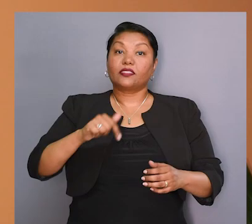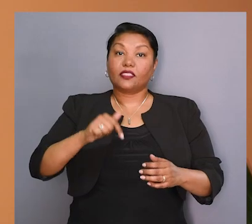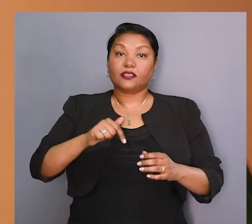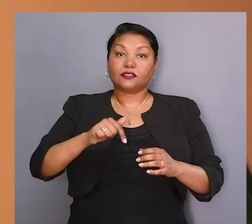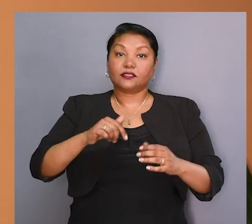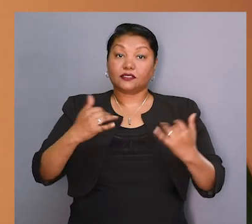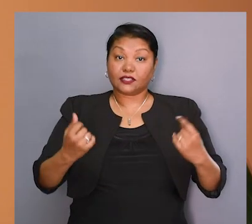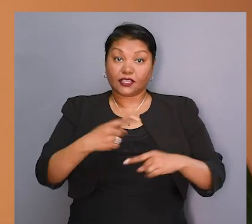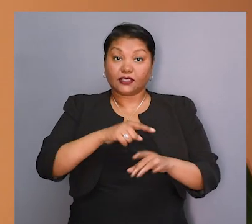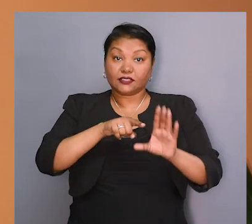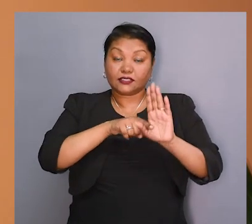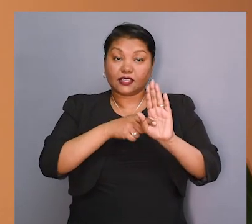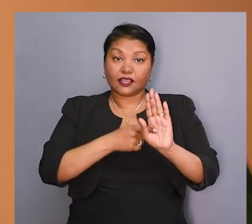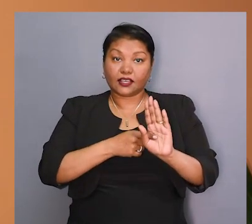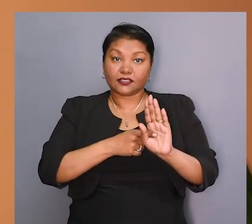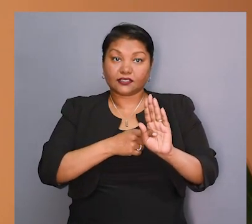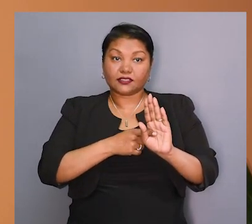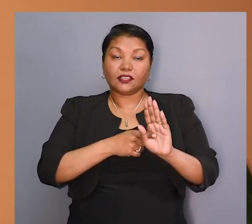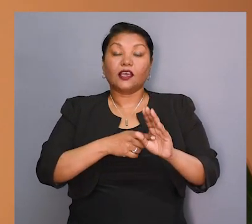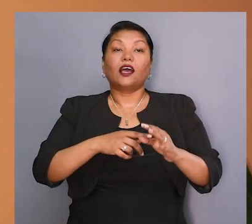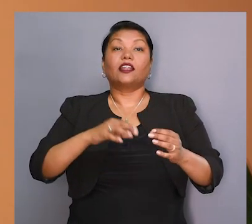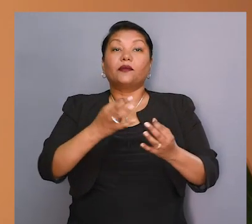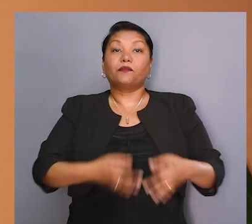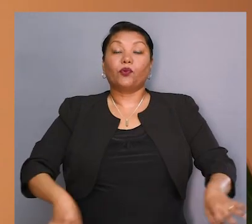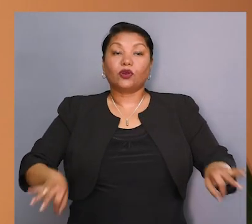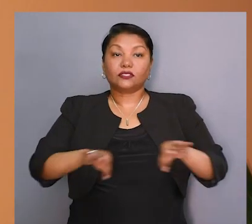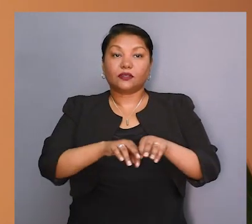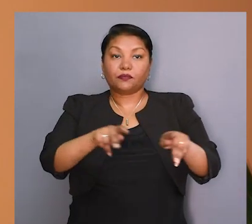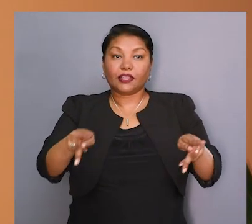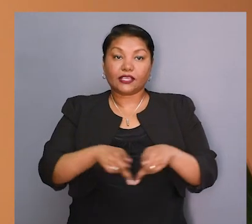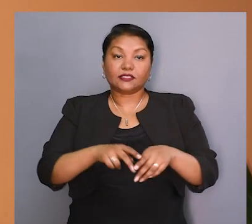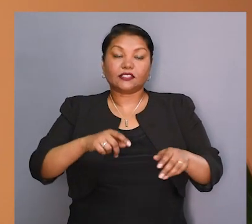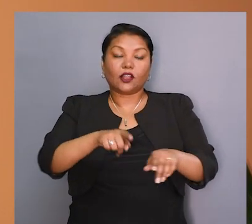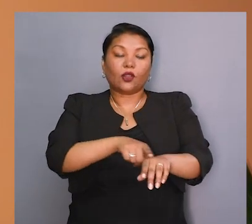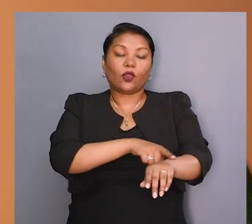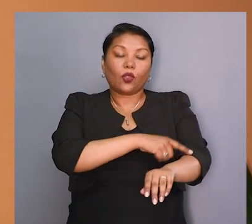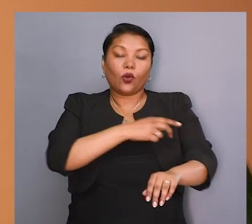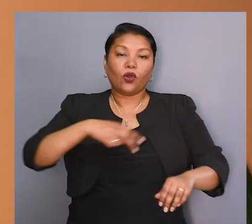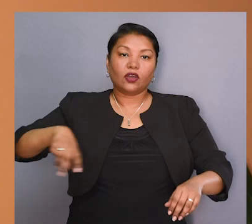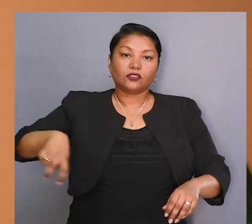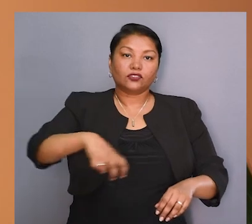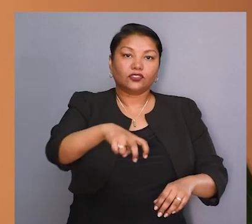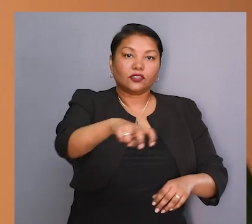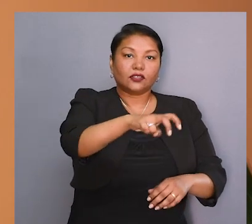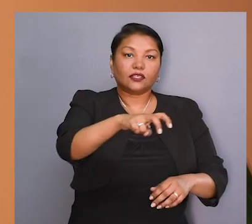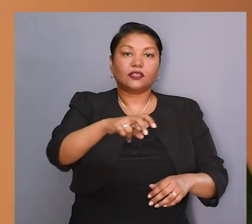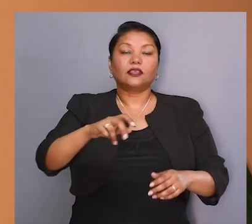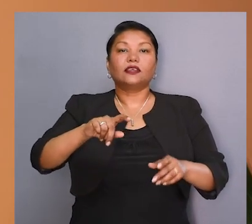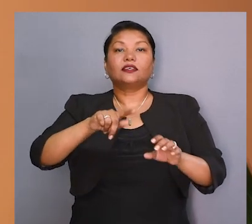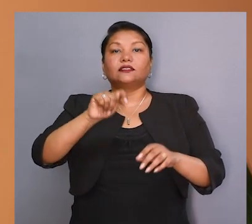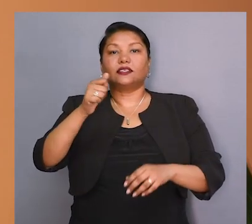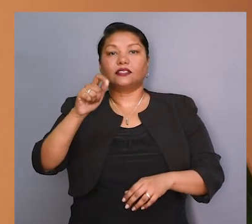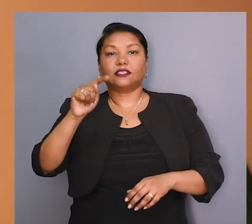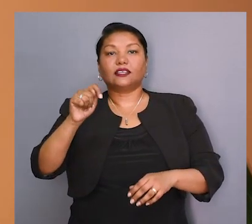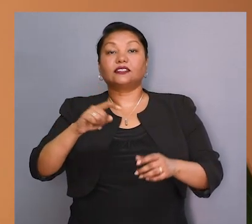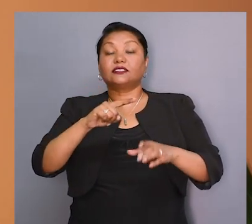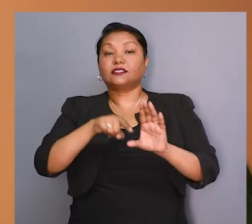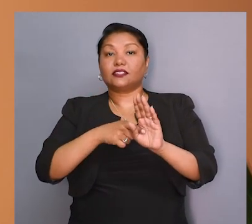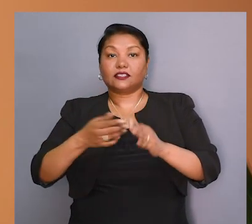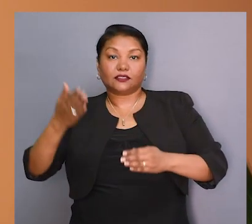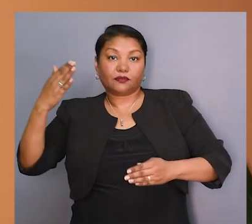a critical point in a journey embarked upon by the Telecommunications Authority of Trinidad and Tobago,